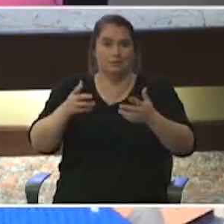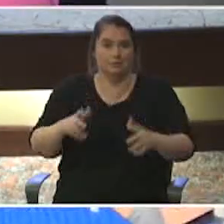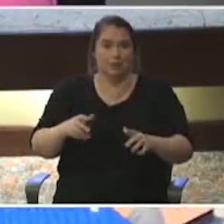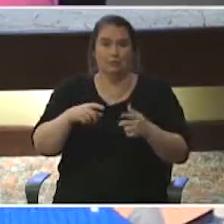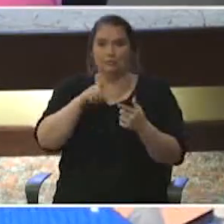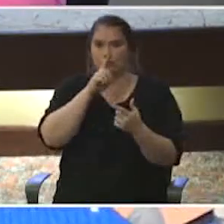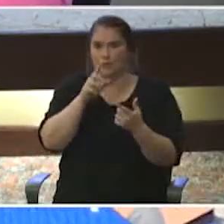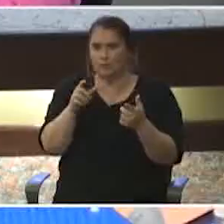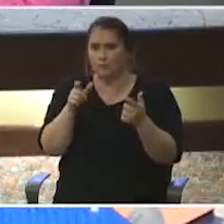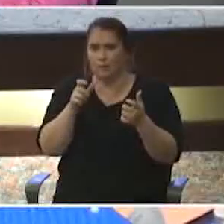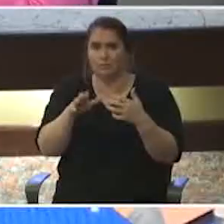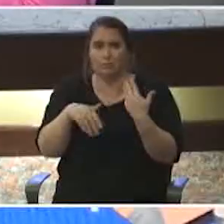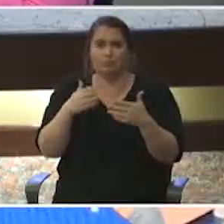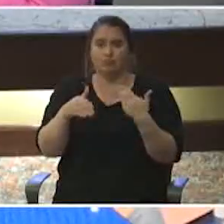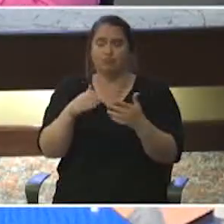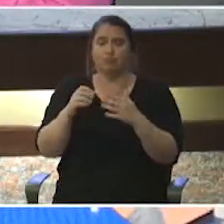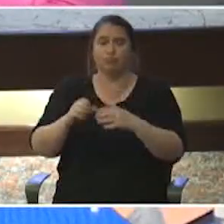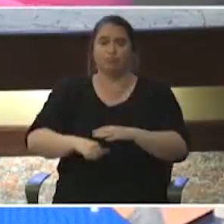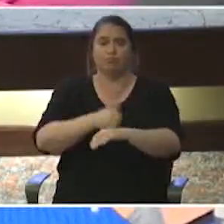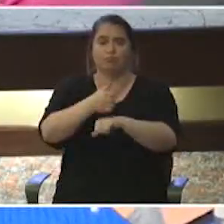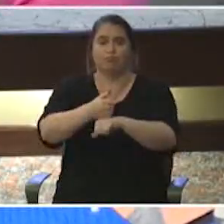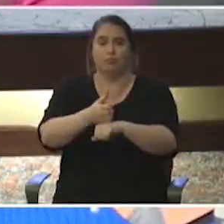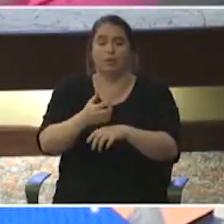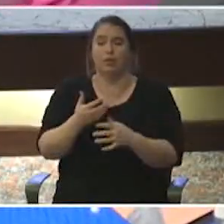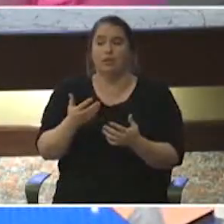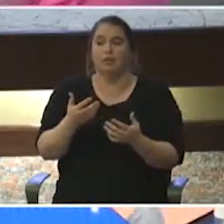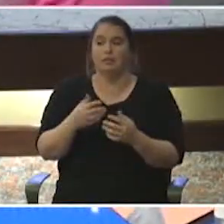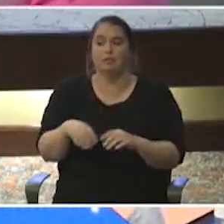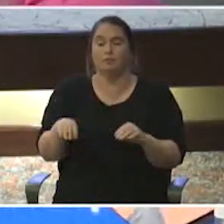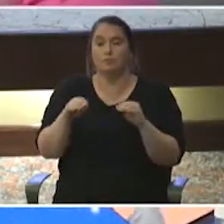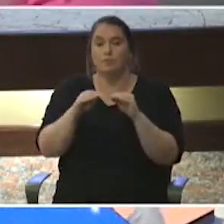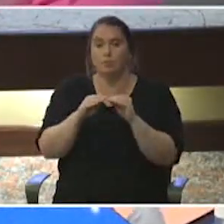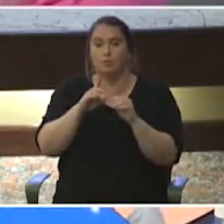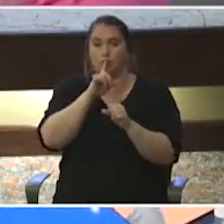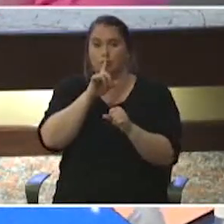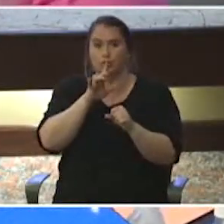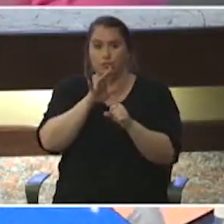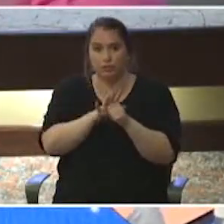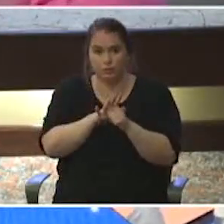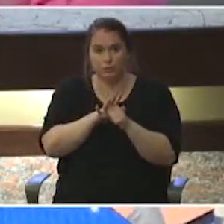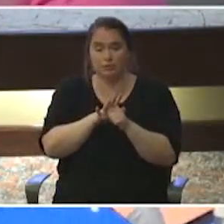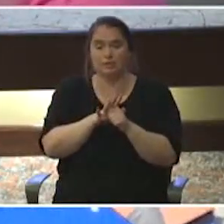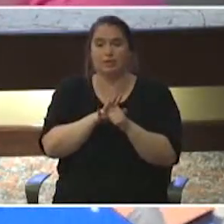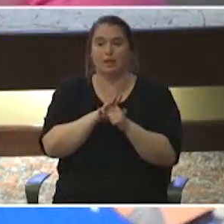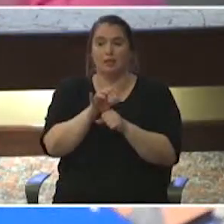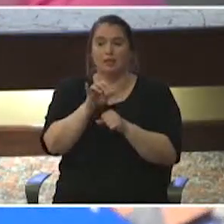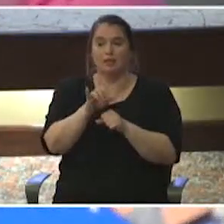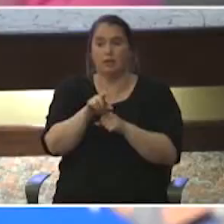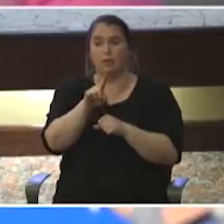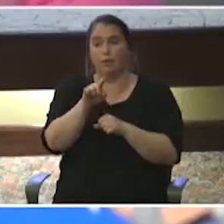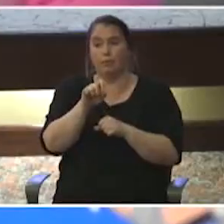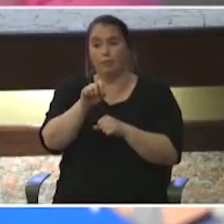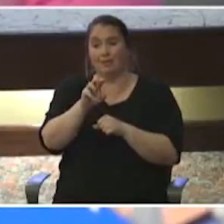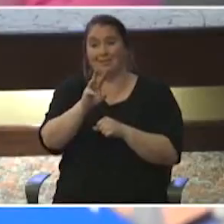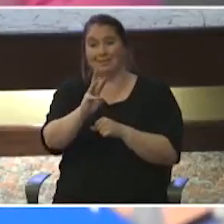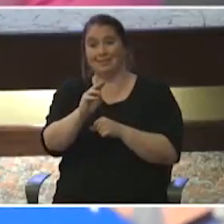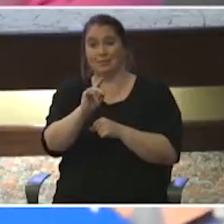quickly after. So we want just a little bit more assurance that this 1.6 is